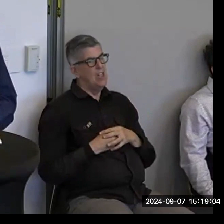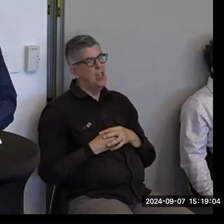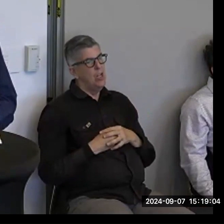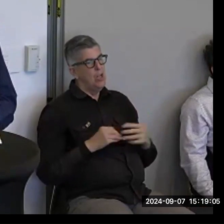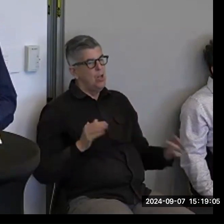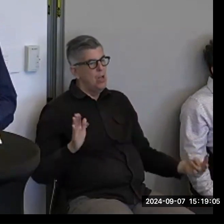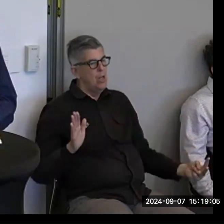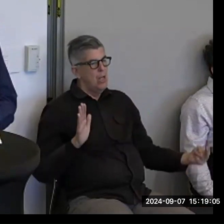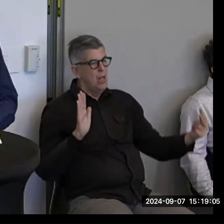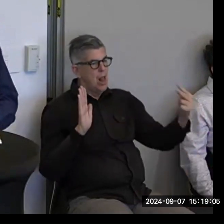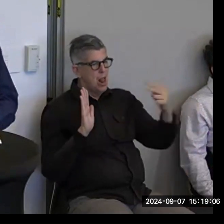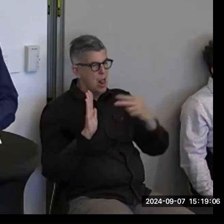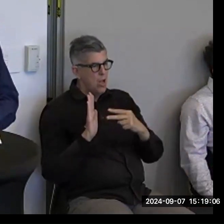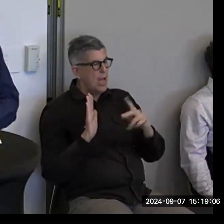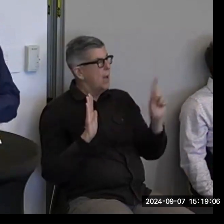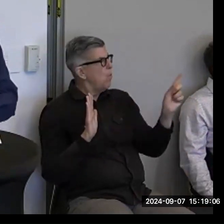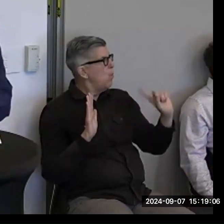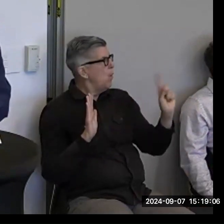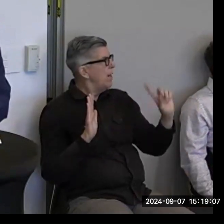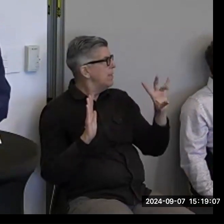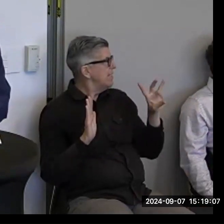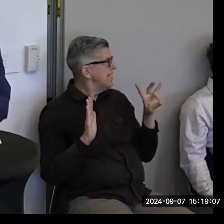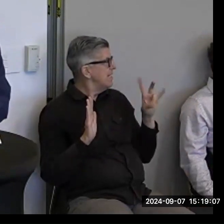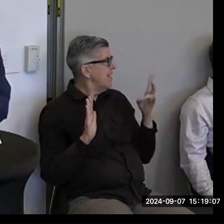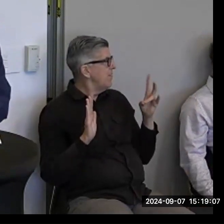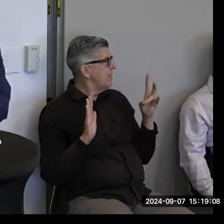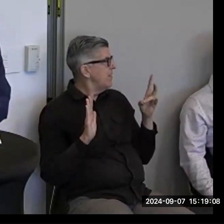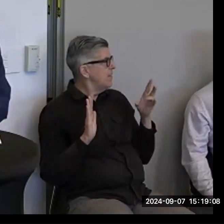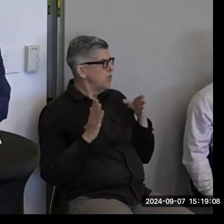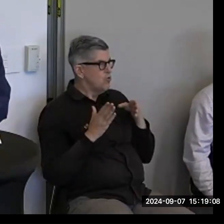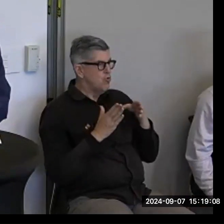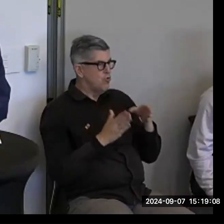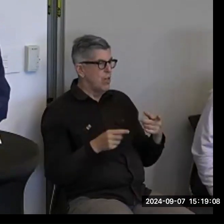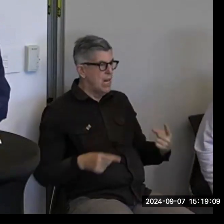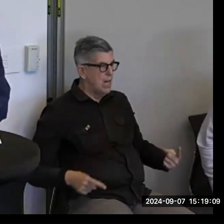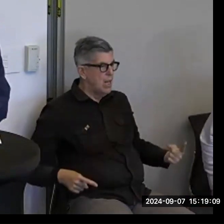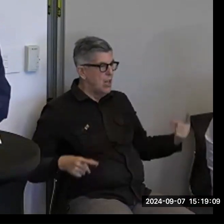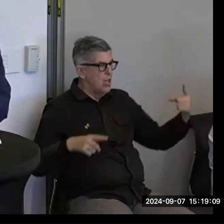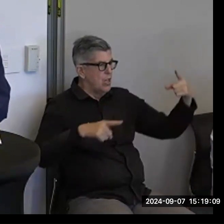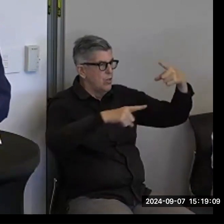where 7th Street crosses Market.